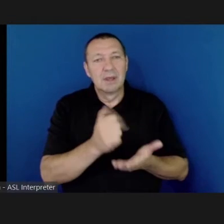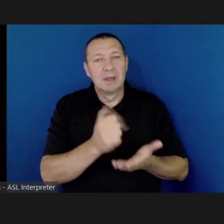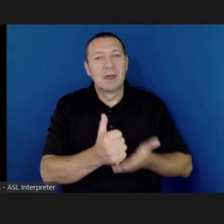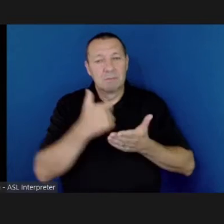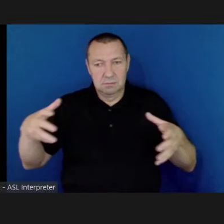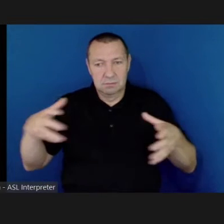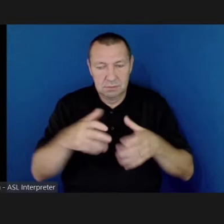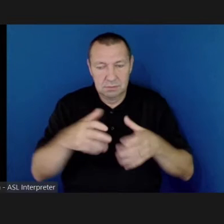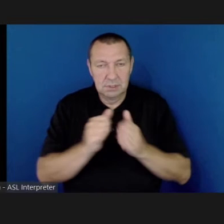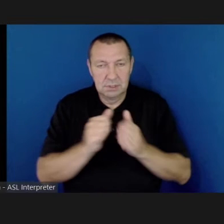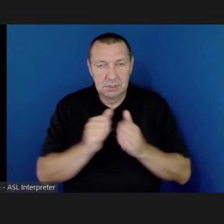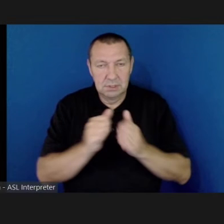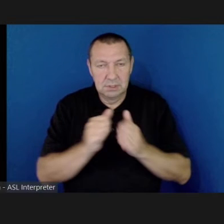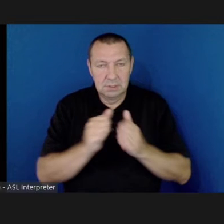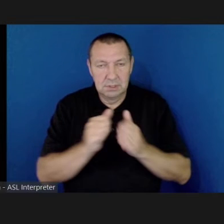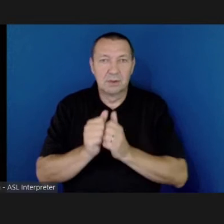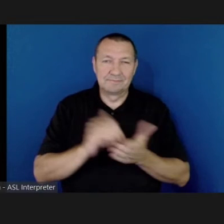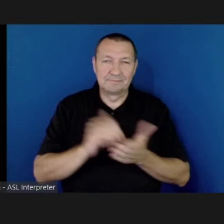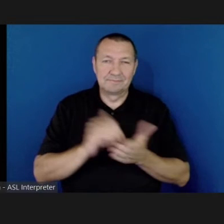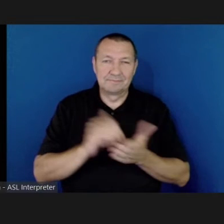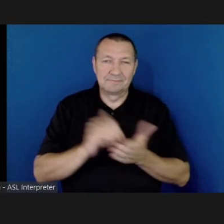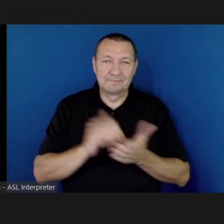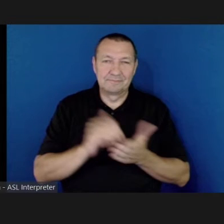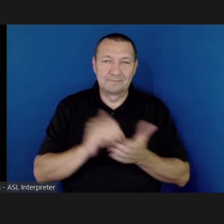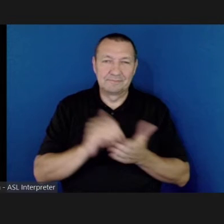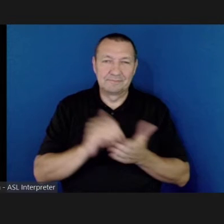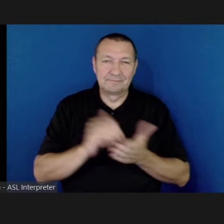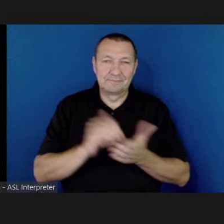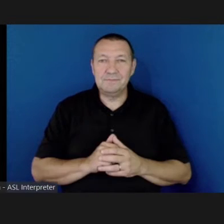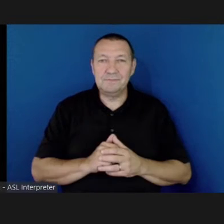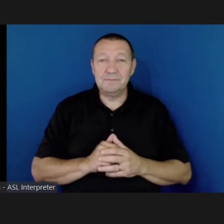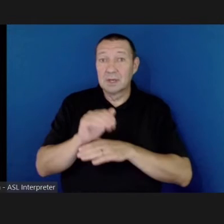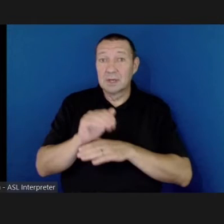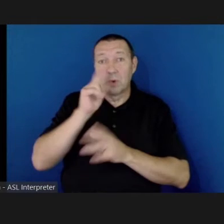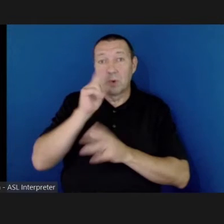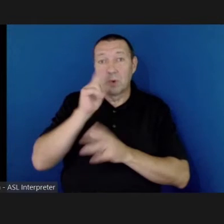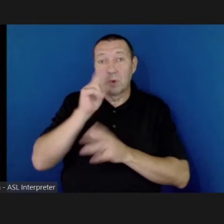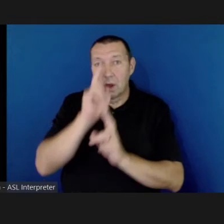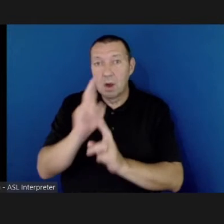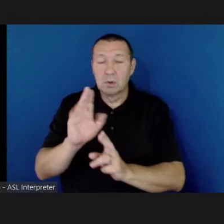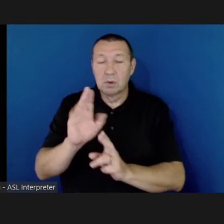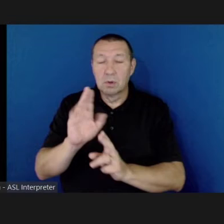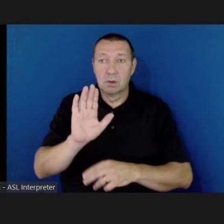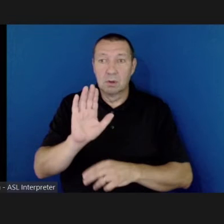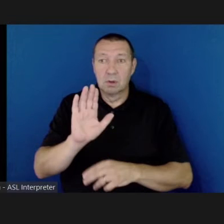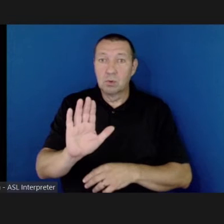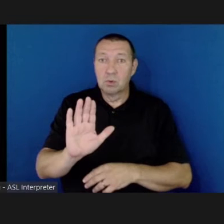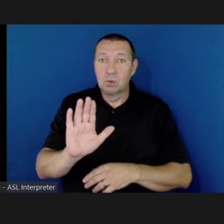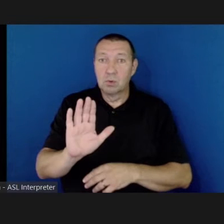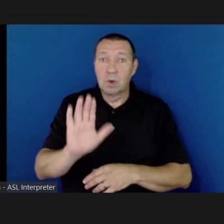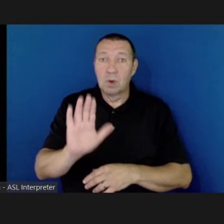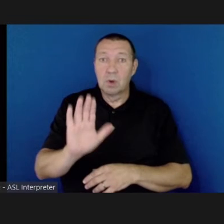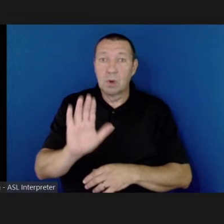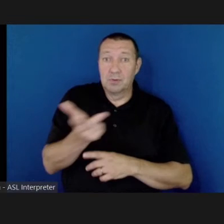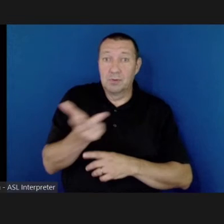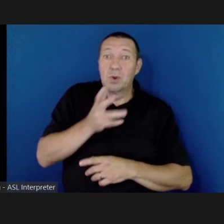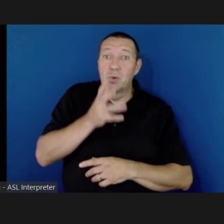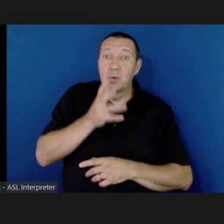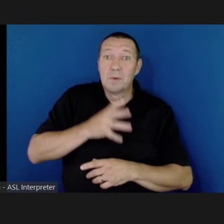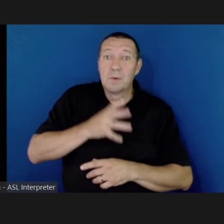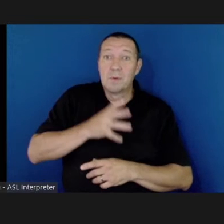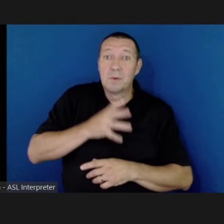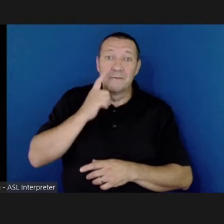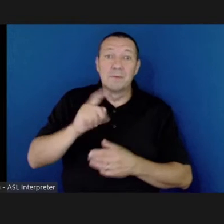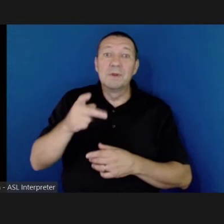again. Tonight, we are going to honor the amazing work of our three Women of Peace Corps Legacy Award